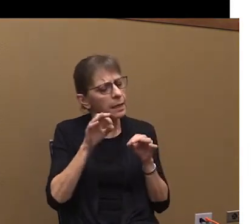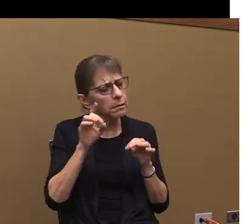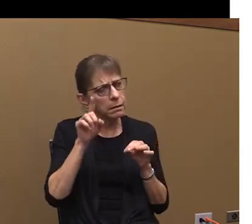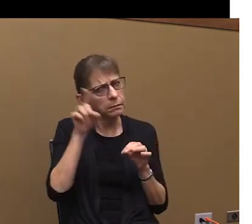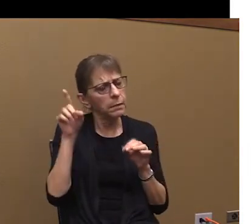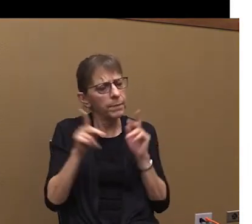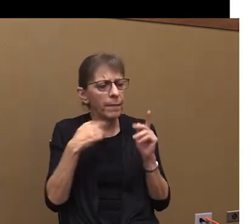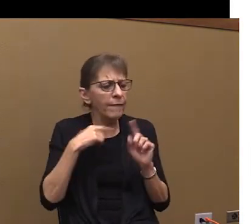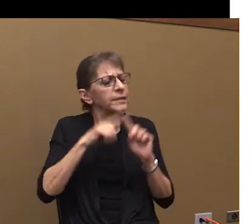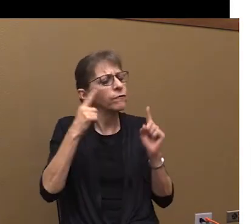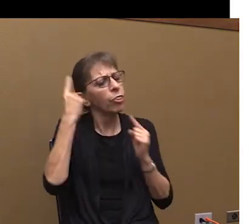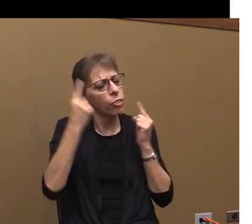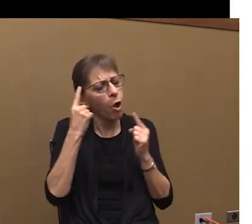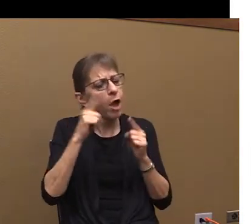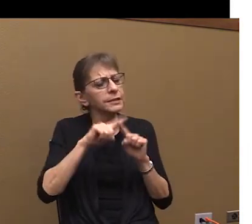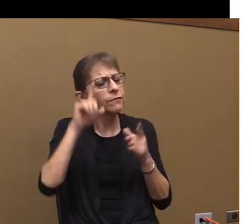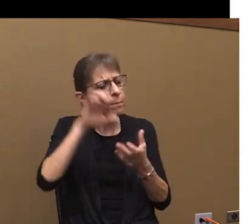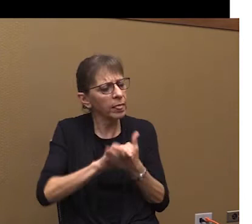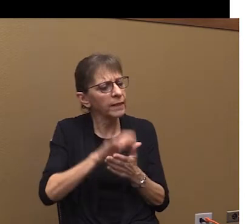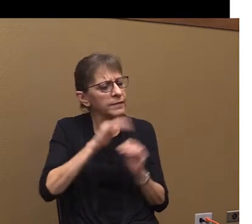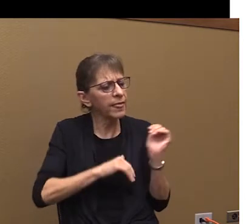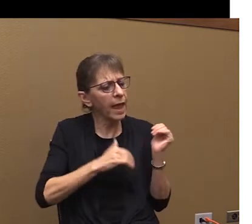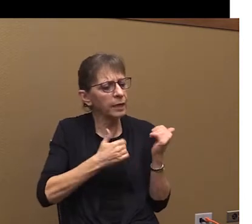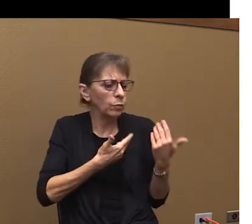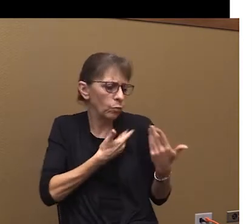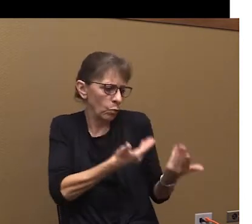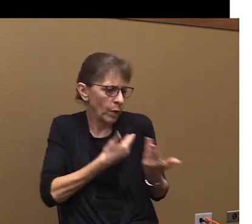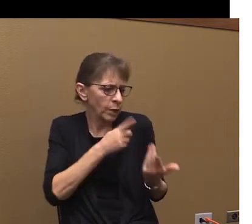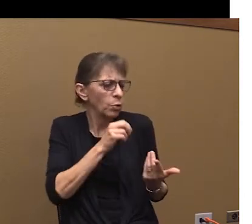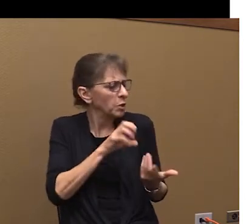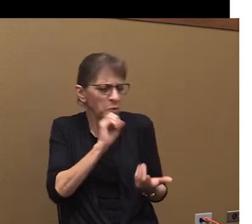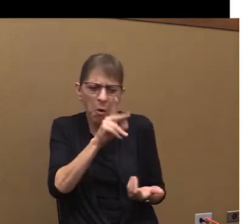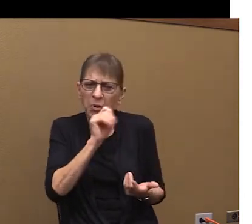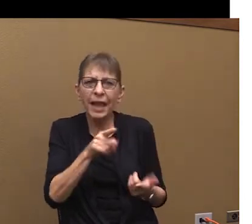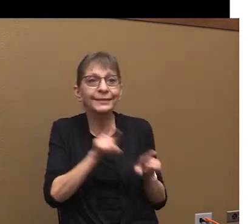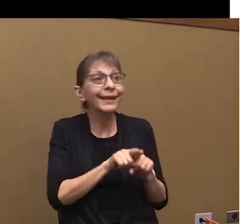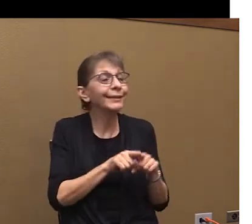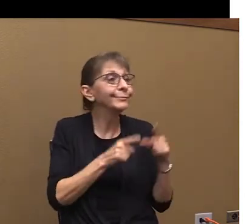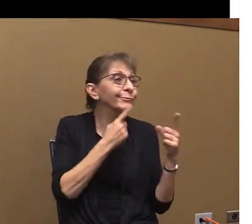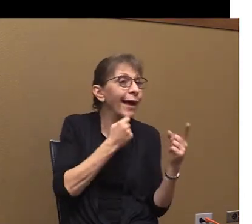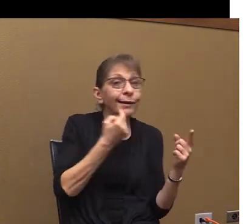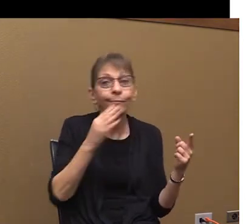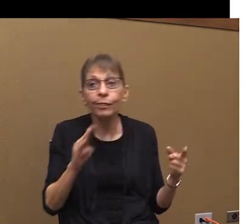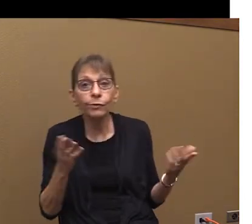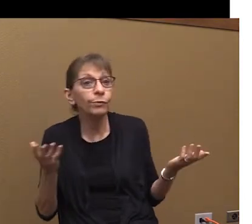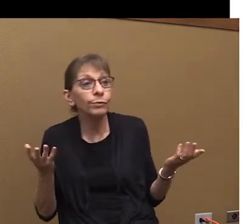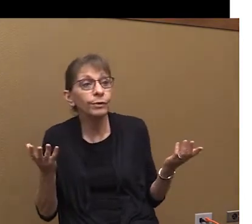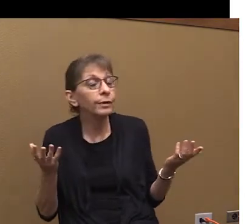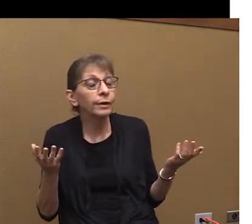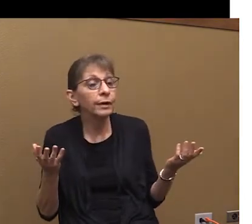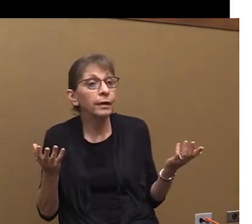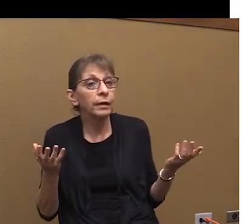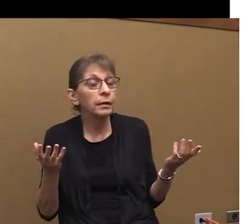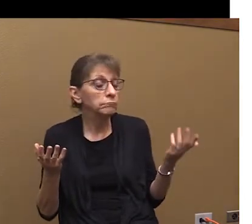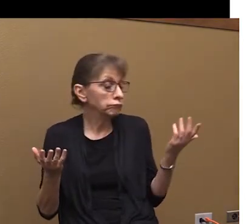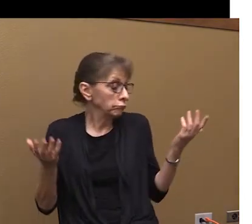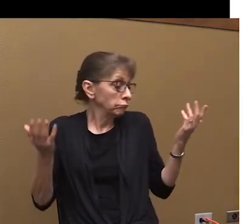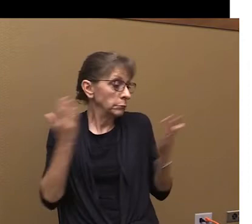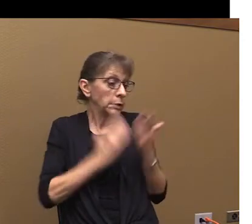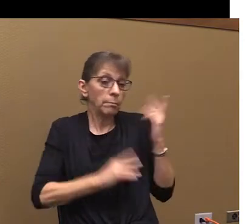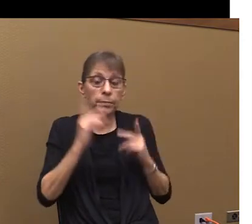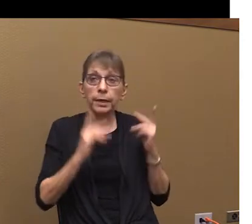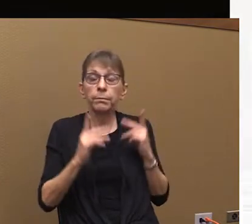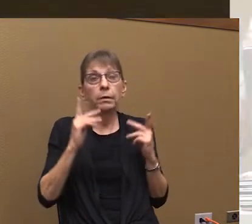able to understand about people have different thoughts and beliefs than we do, but it's